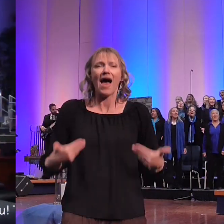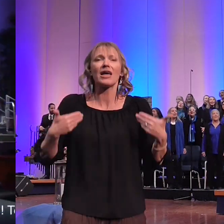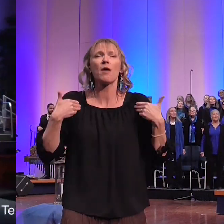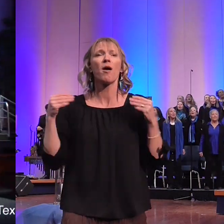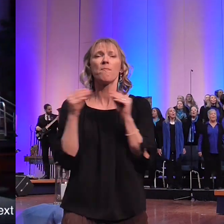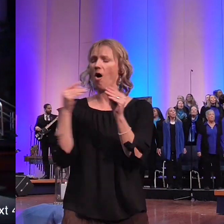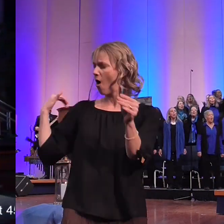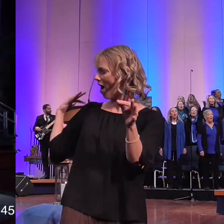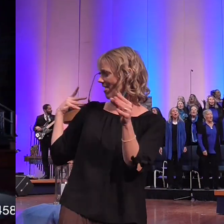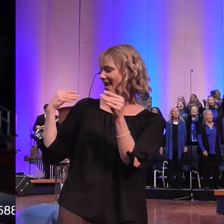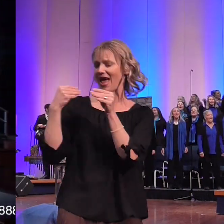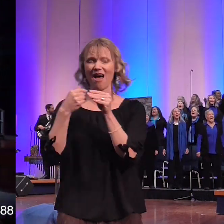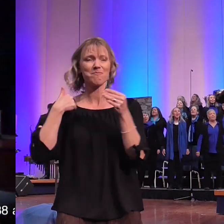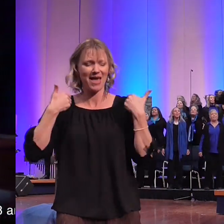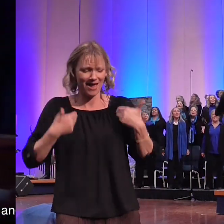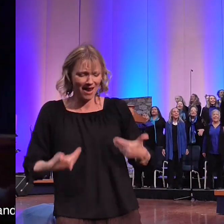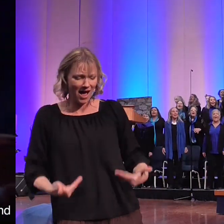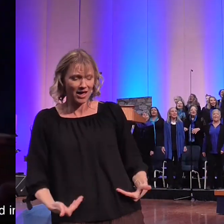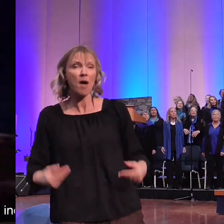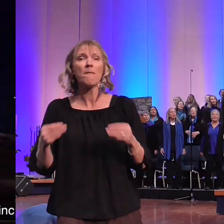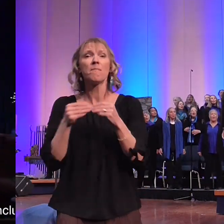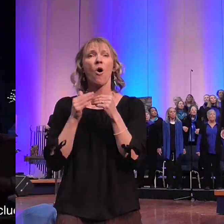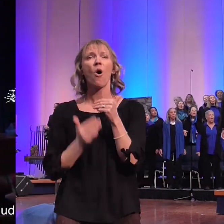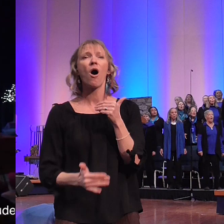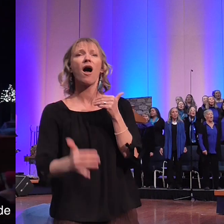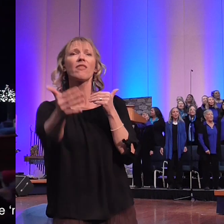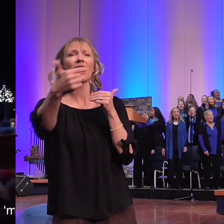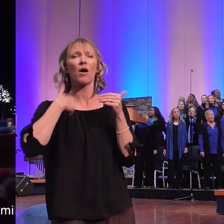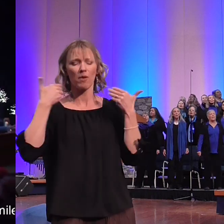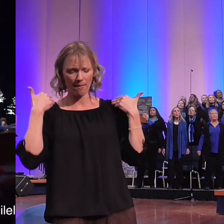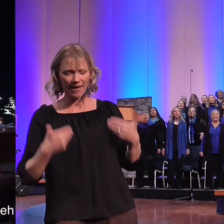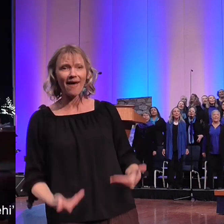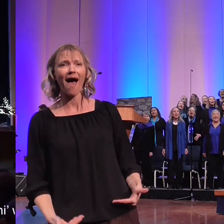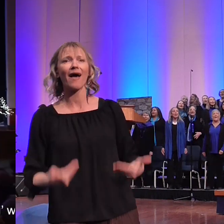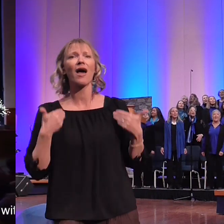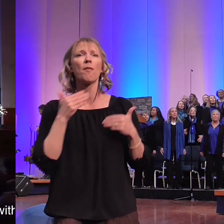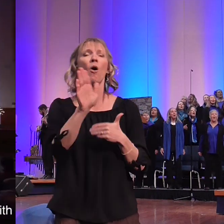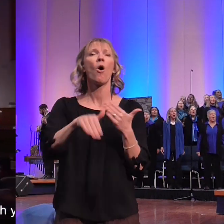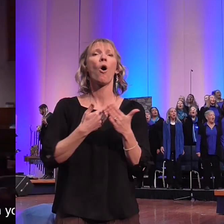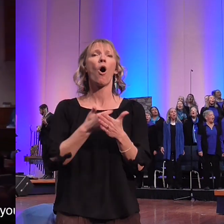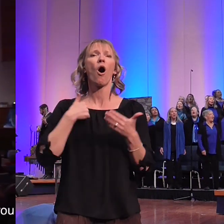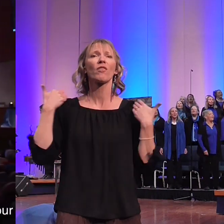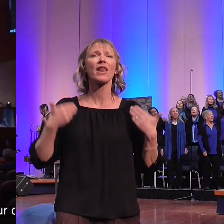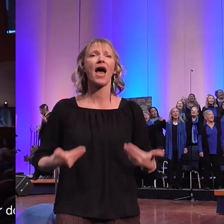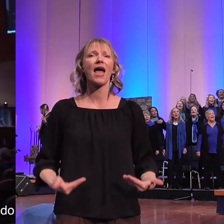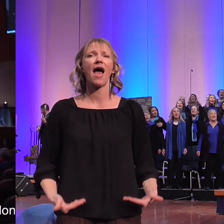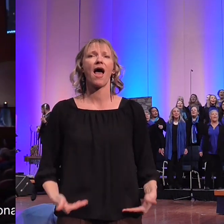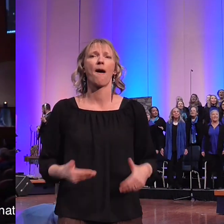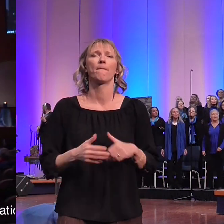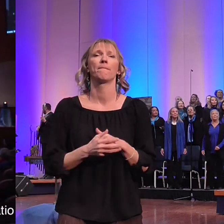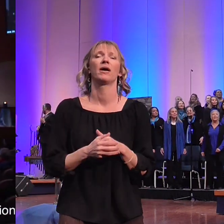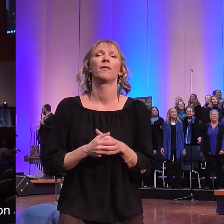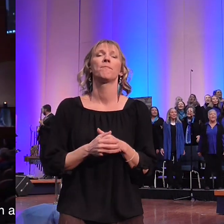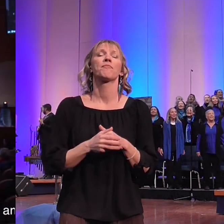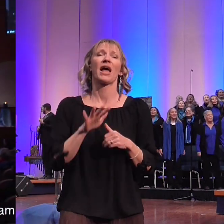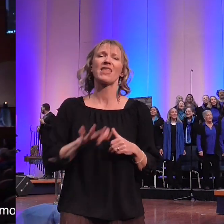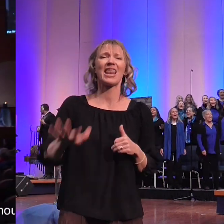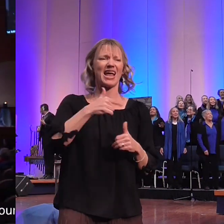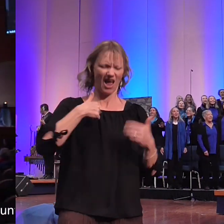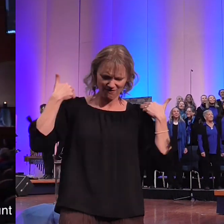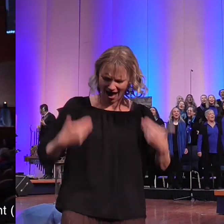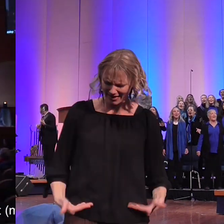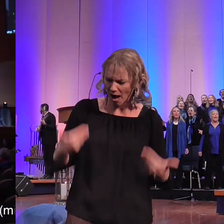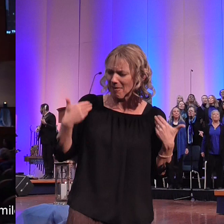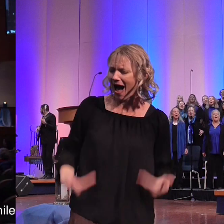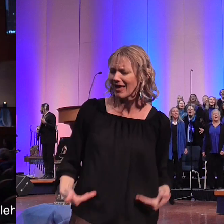am, more than I have been, I am, more than I will be, I am, all that I am. In the